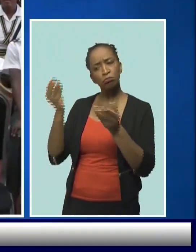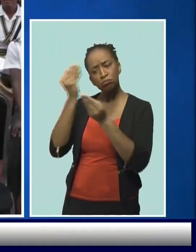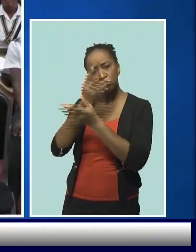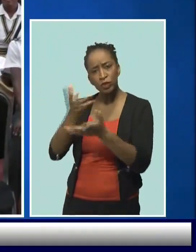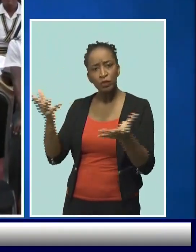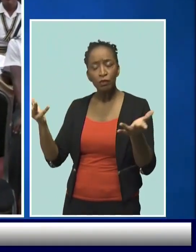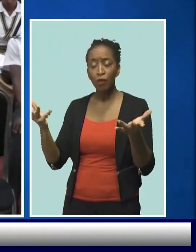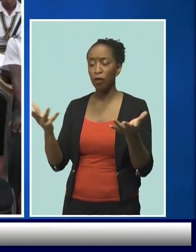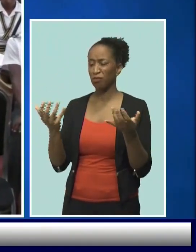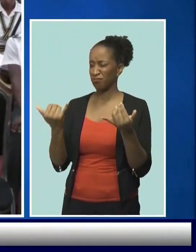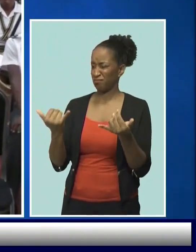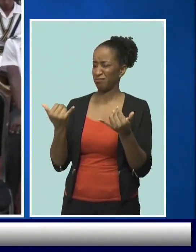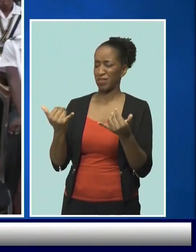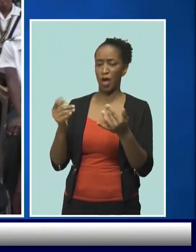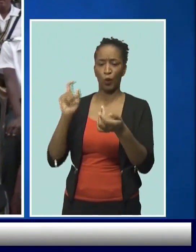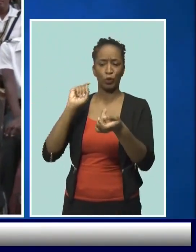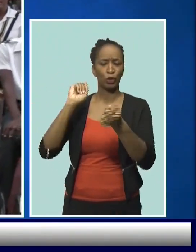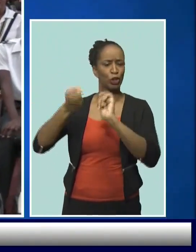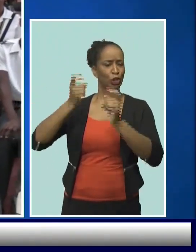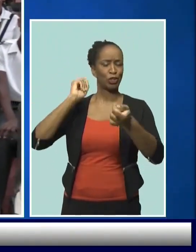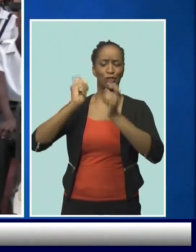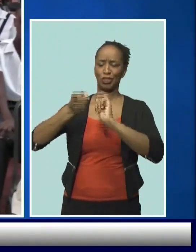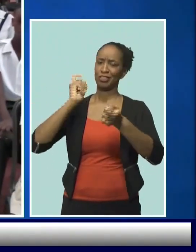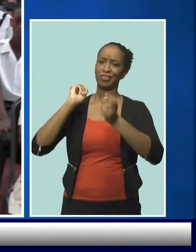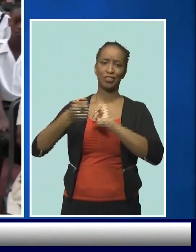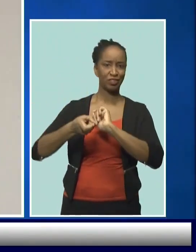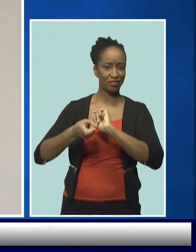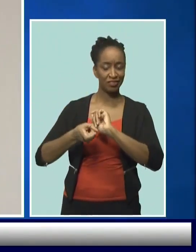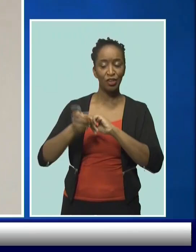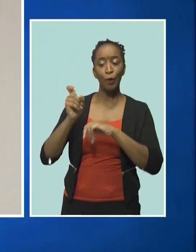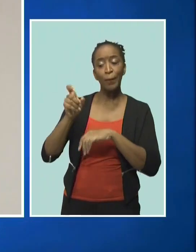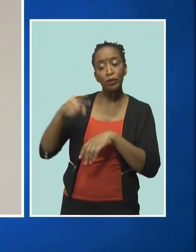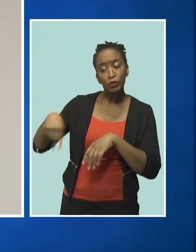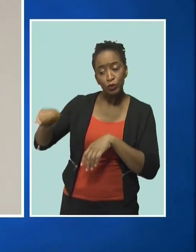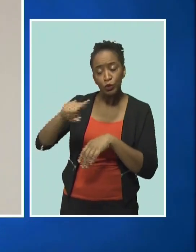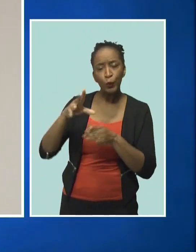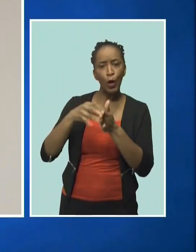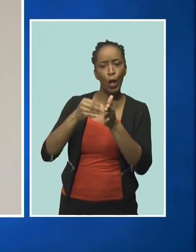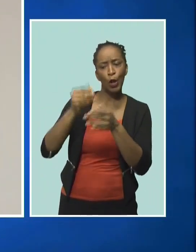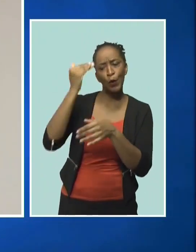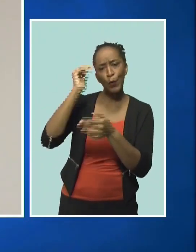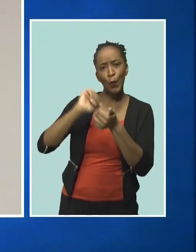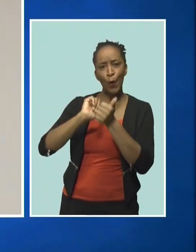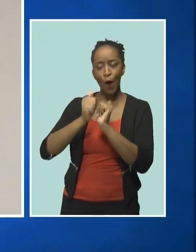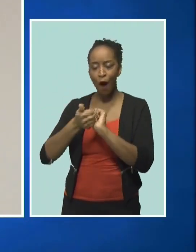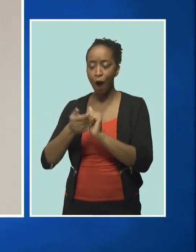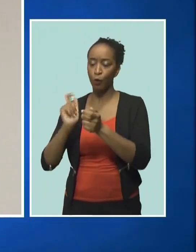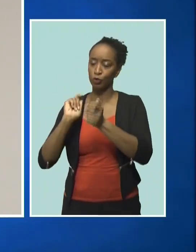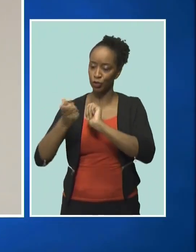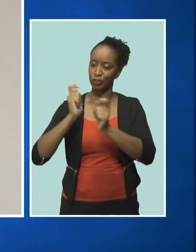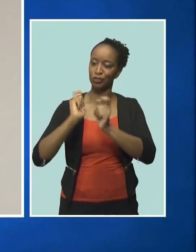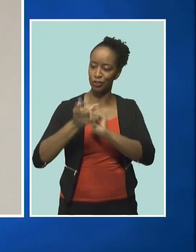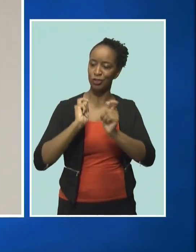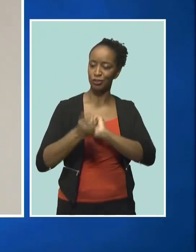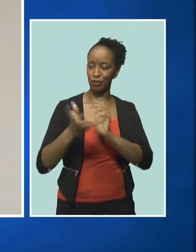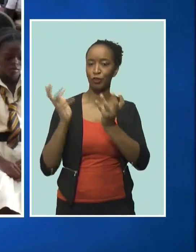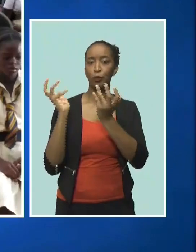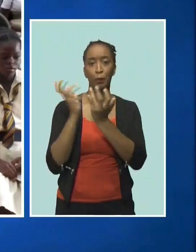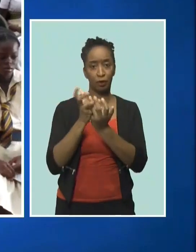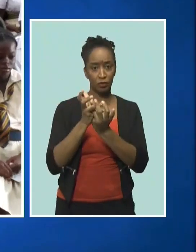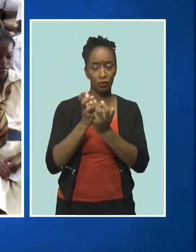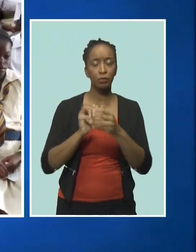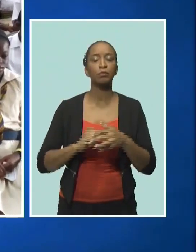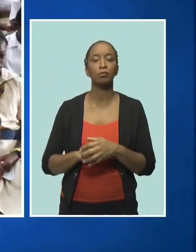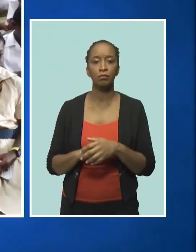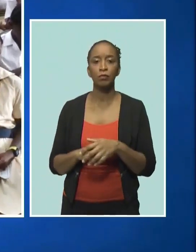they must be equipped to be a part of it. And the Minister in the Ministry of Economic Affairs and Investment, Senator Chad Blackman, a former